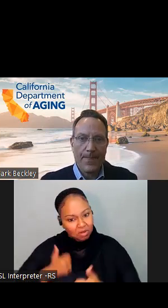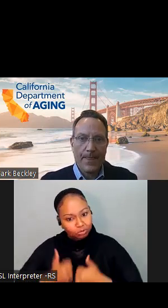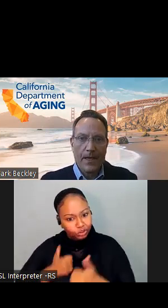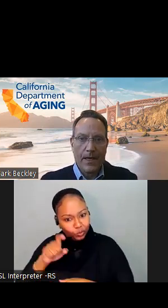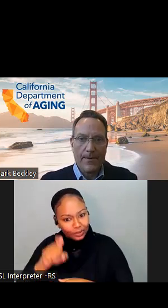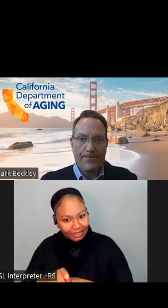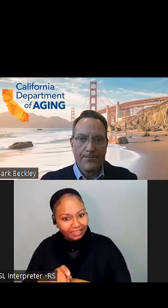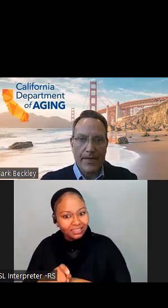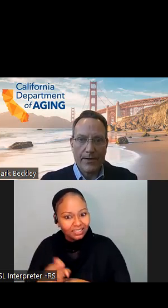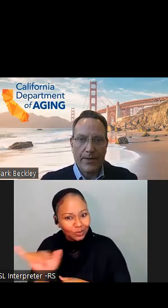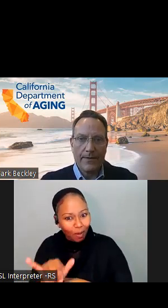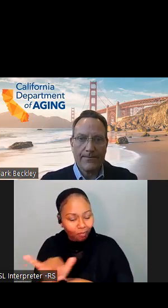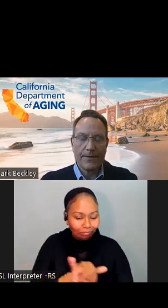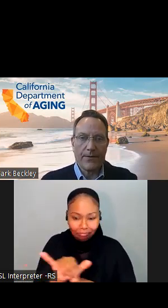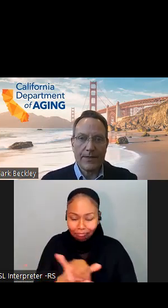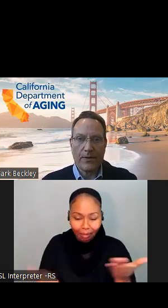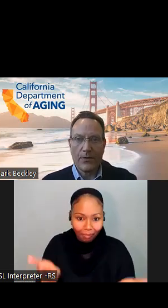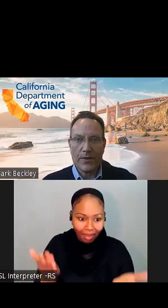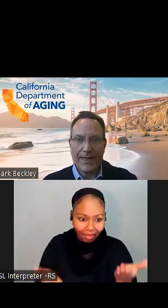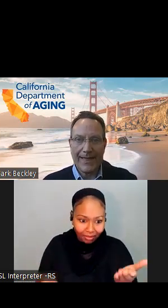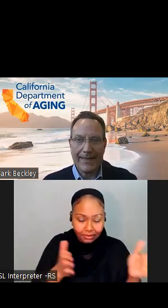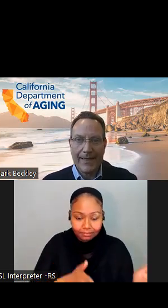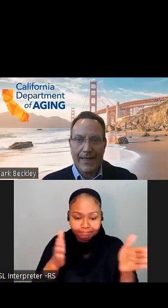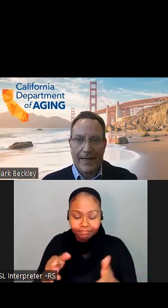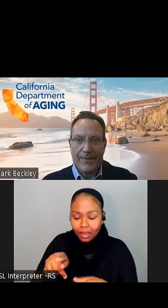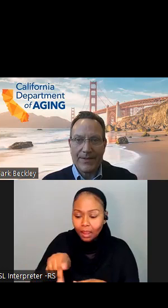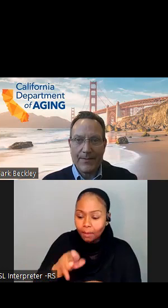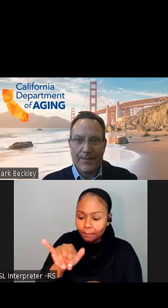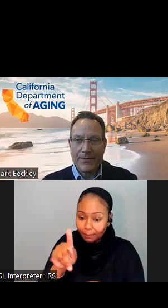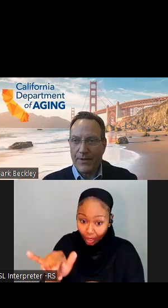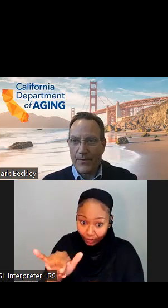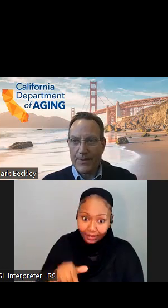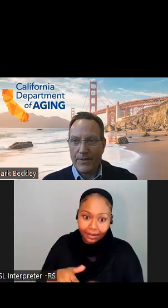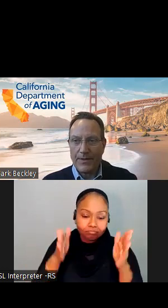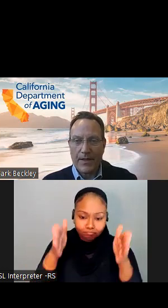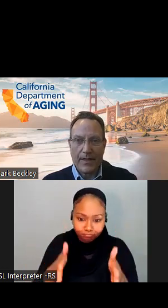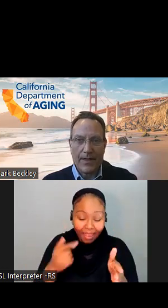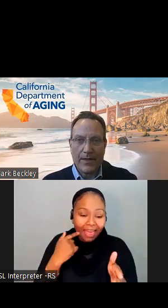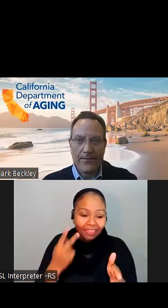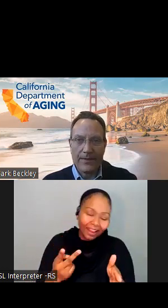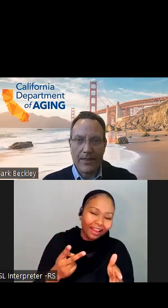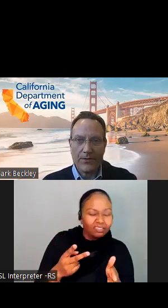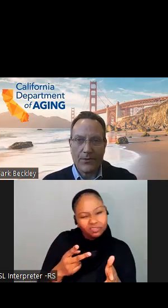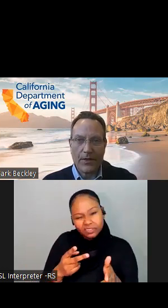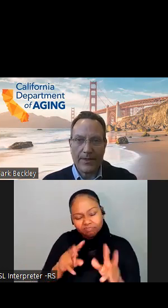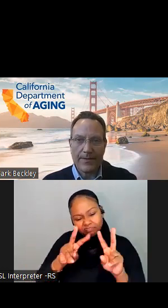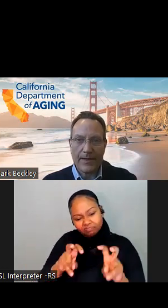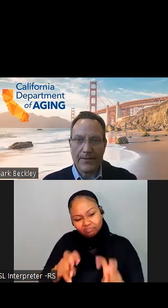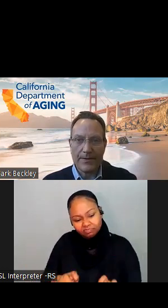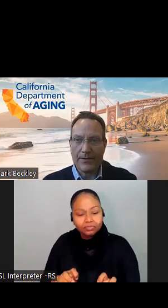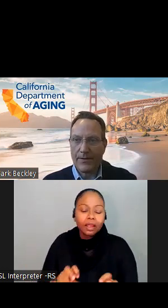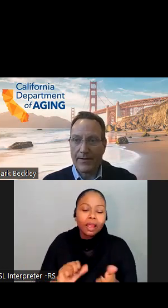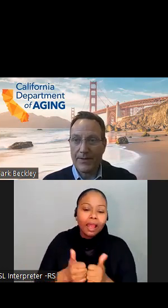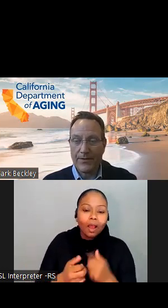well. Parity. So this really looks at the sameness or differences among visitation requirements